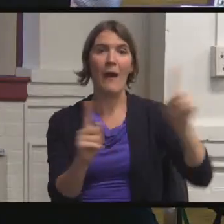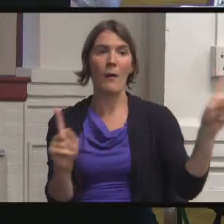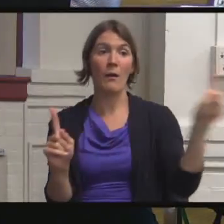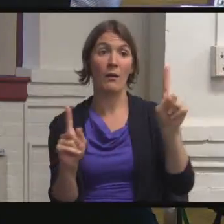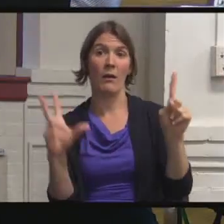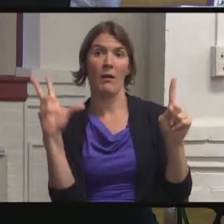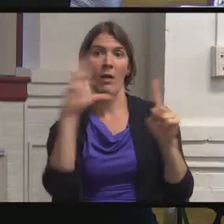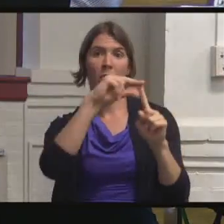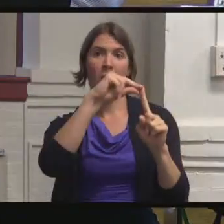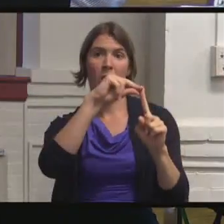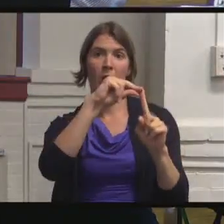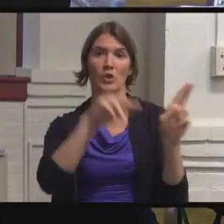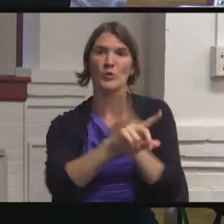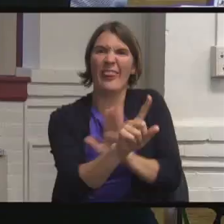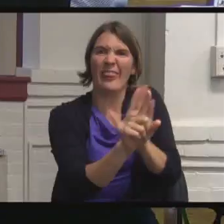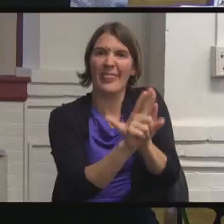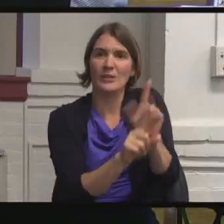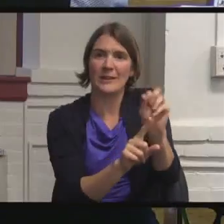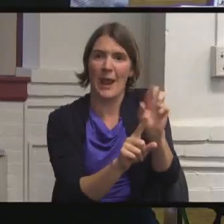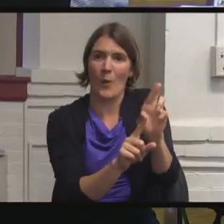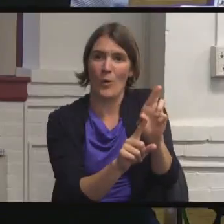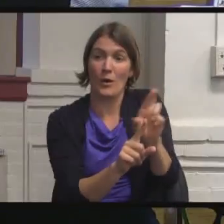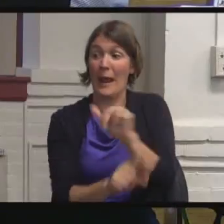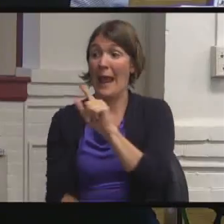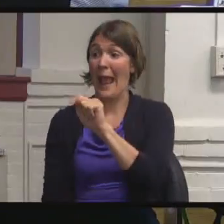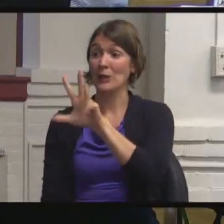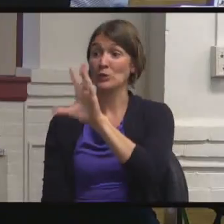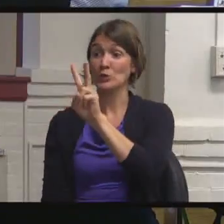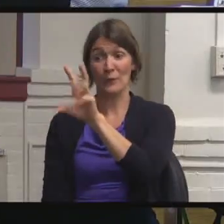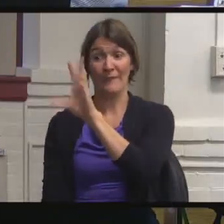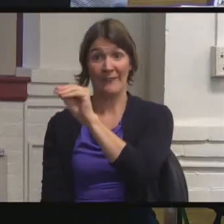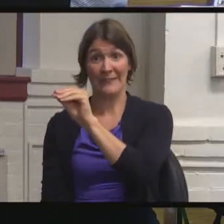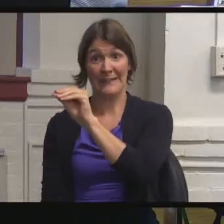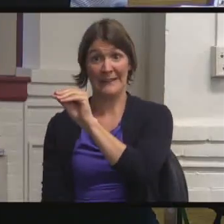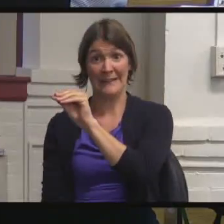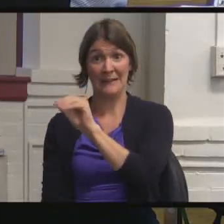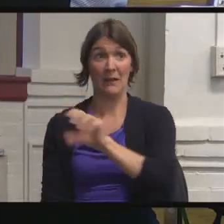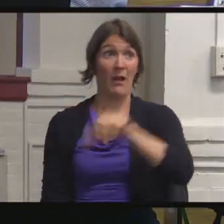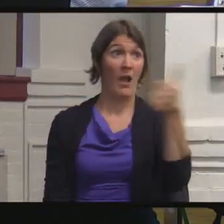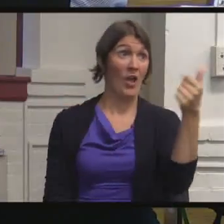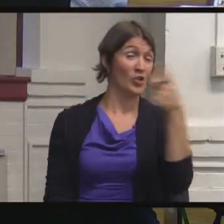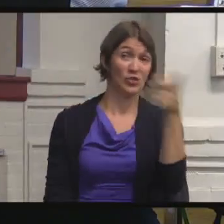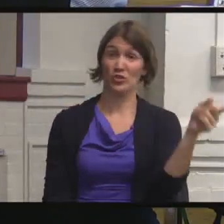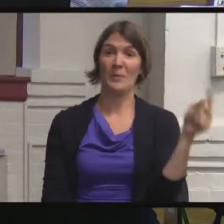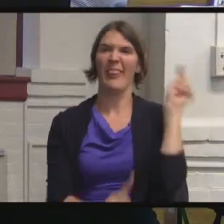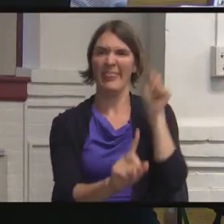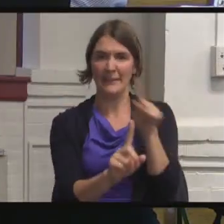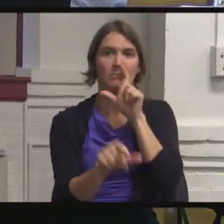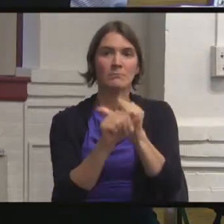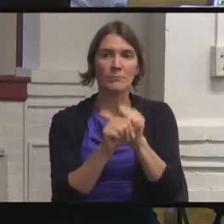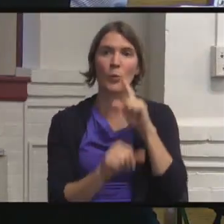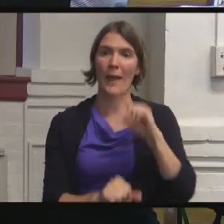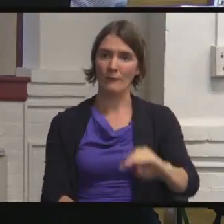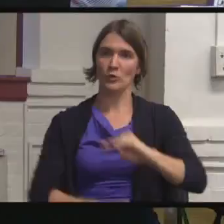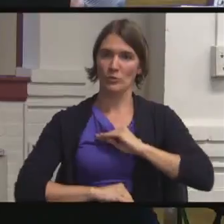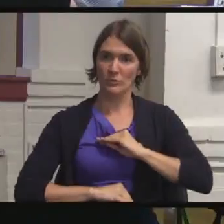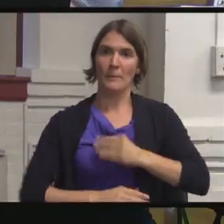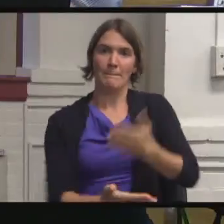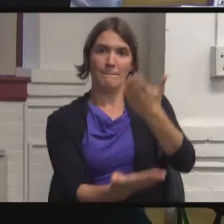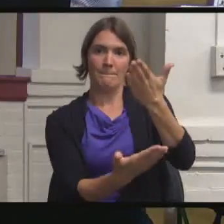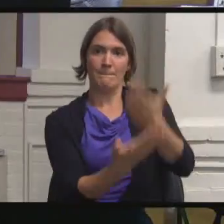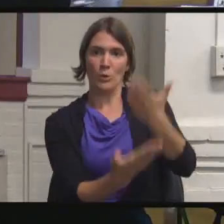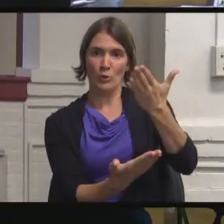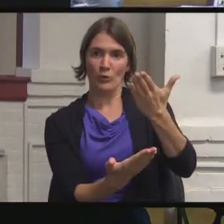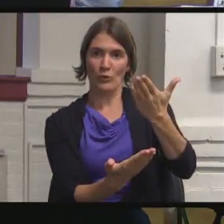way that Act 250 and some town ordinances do not. One of the criteria that we have to satisfy is to demonstrate that there's